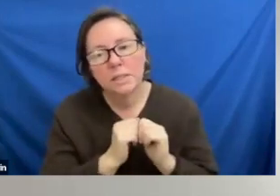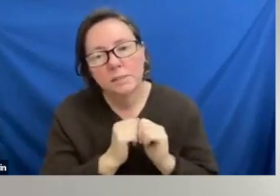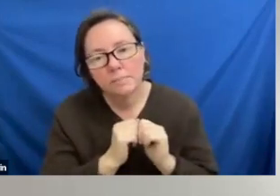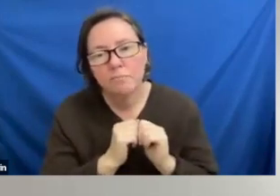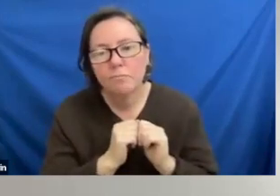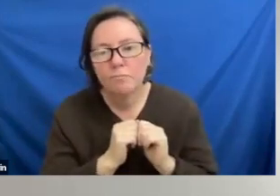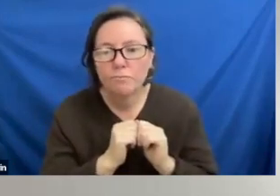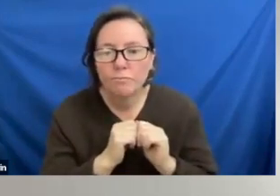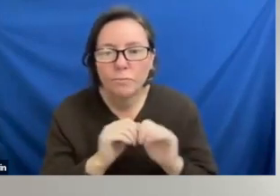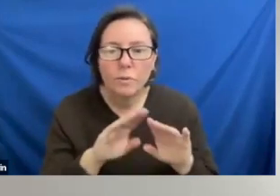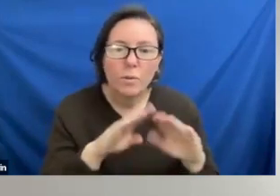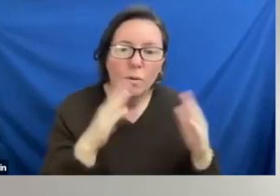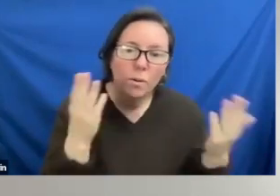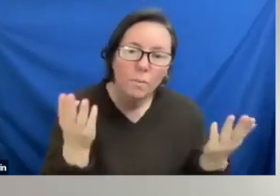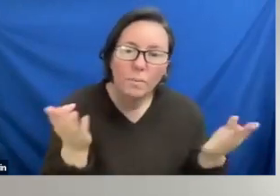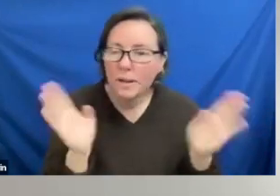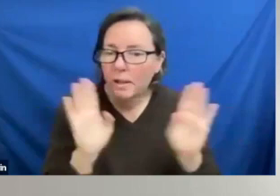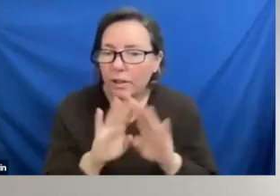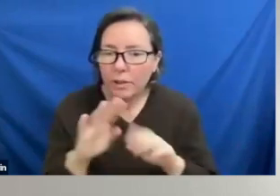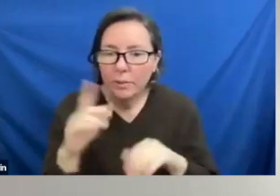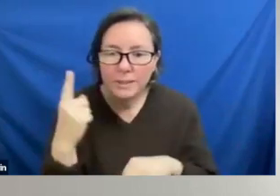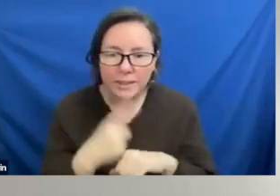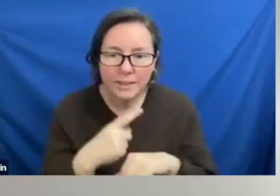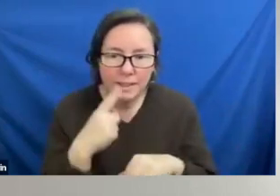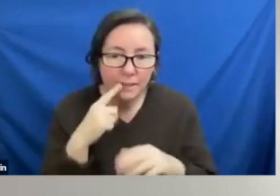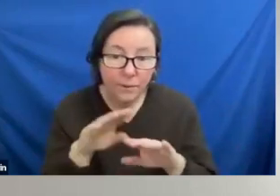the opening and closing of our pools is